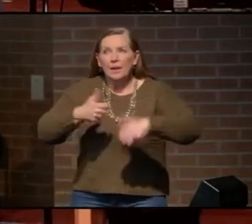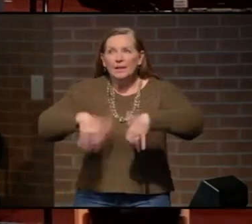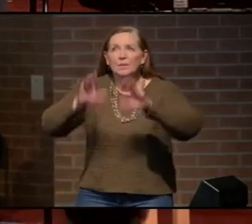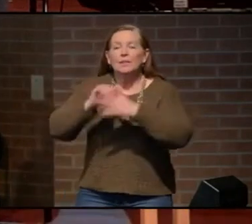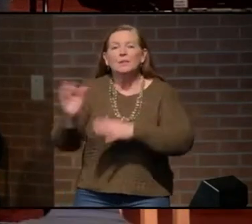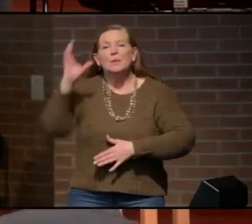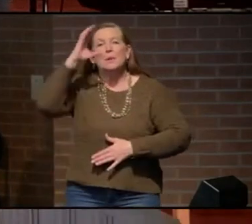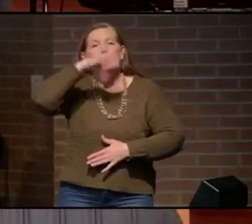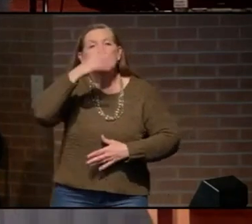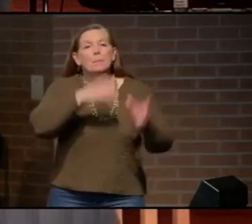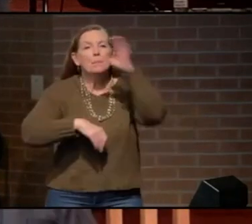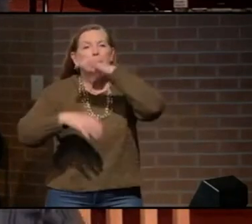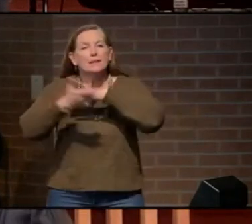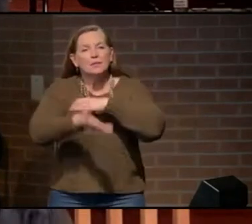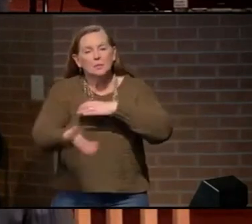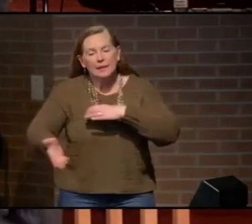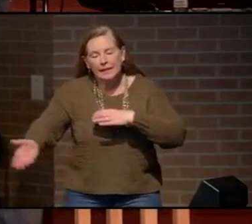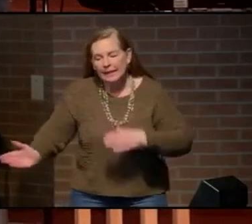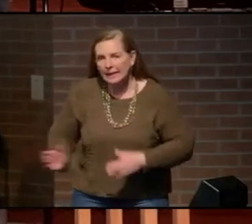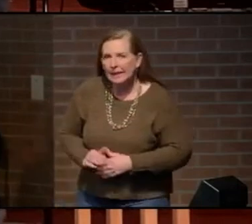surrendering to the mystery.